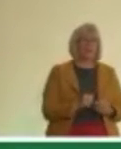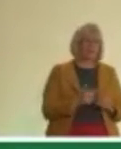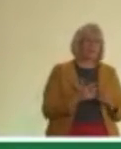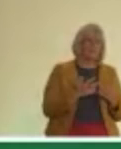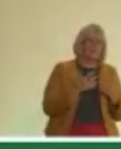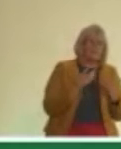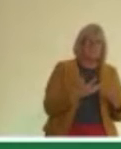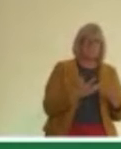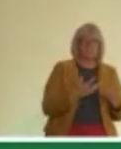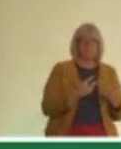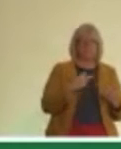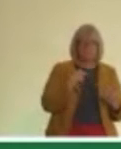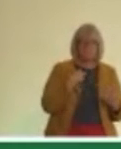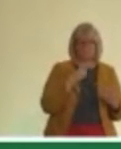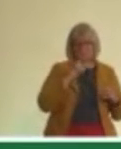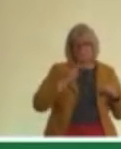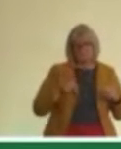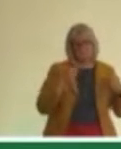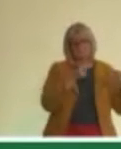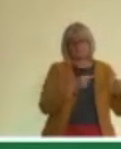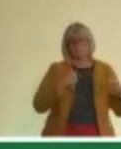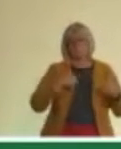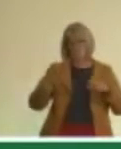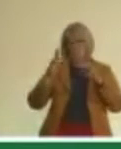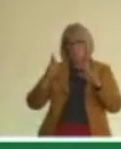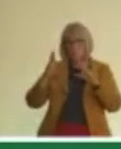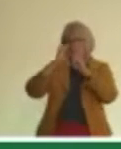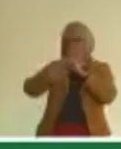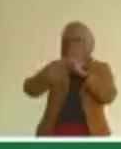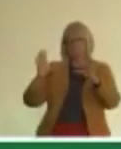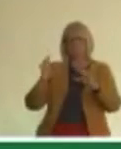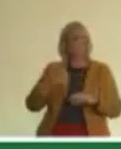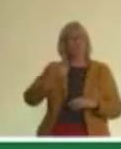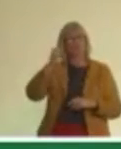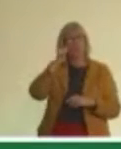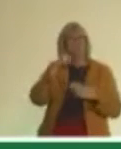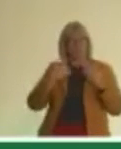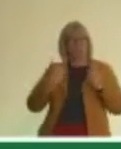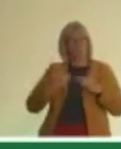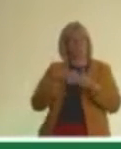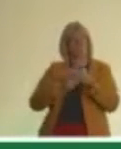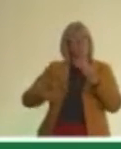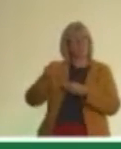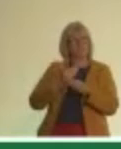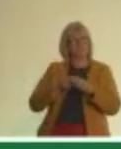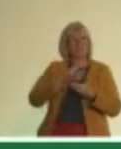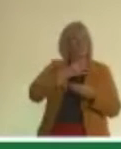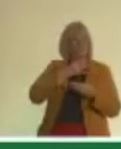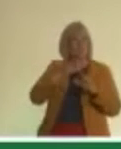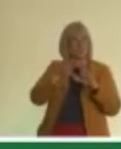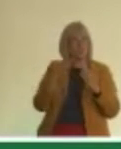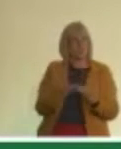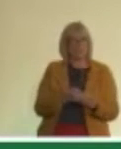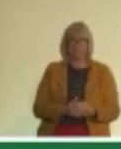vision. We know that happiness and prosperity doesn't have to literally cost the earth. We know that